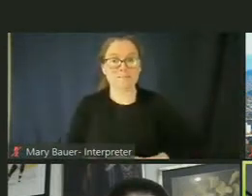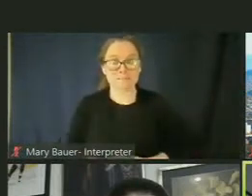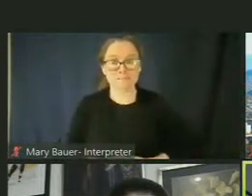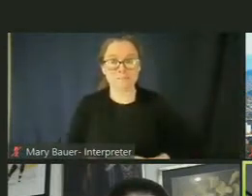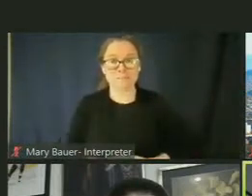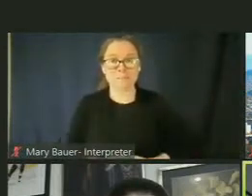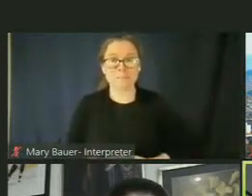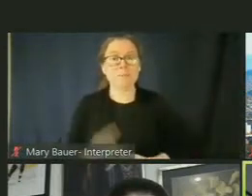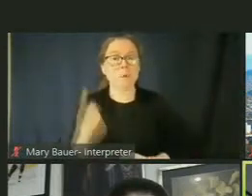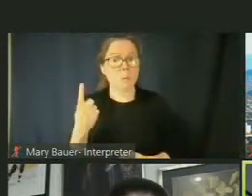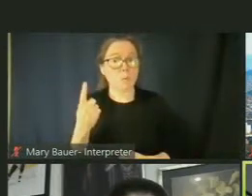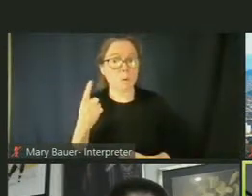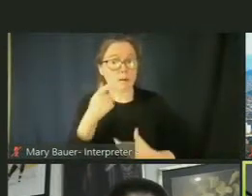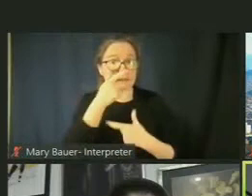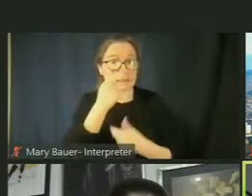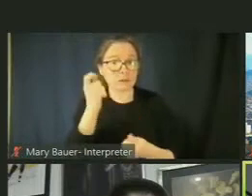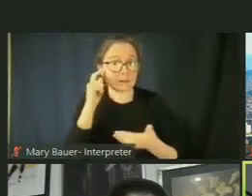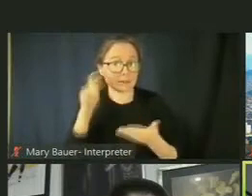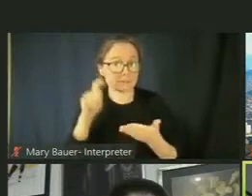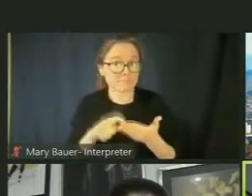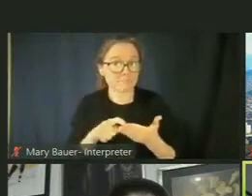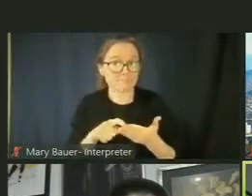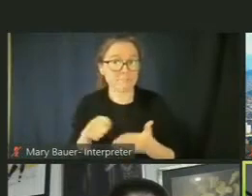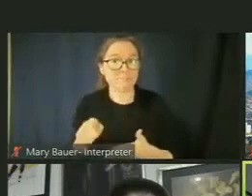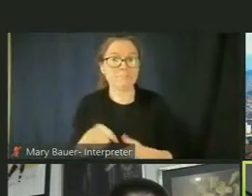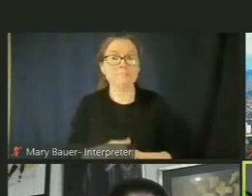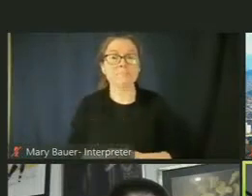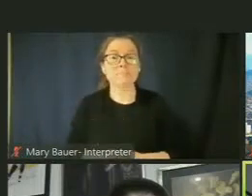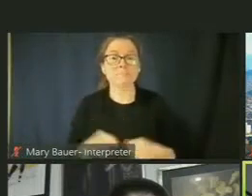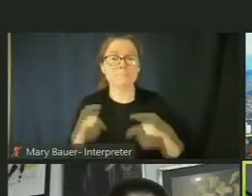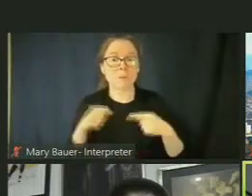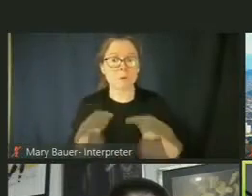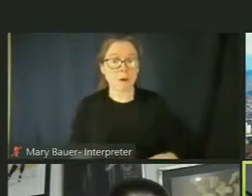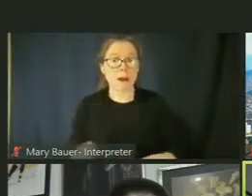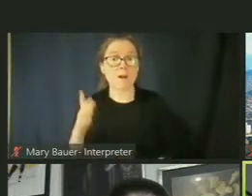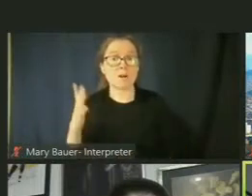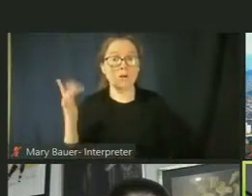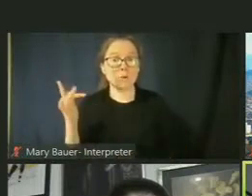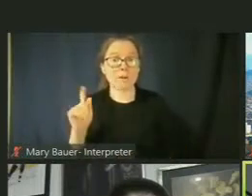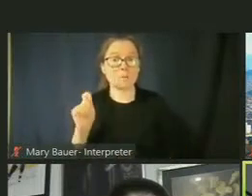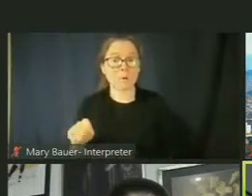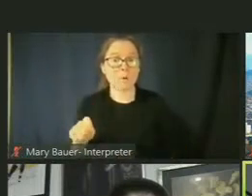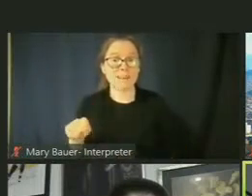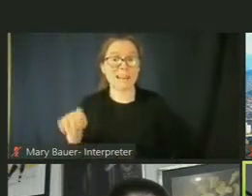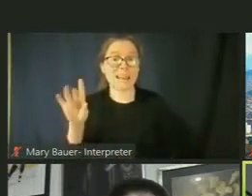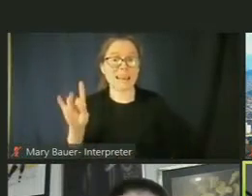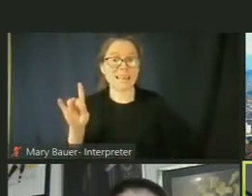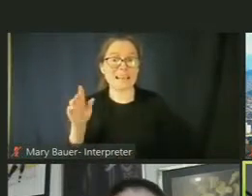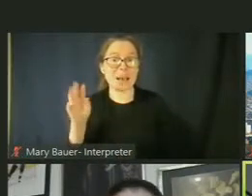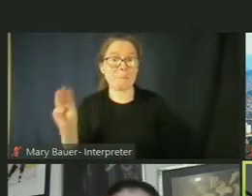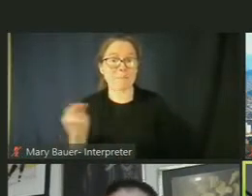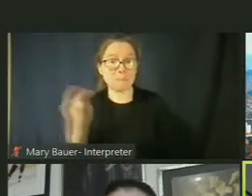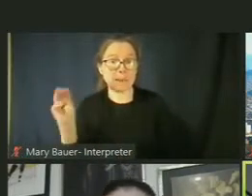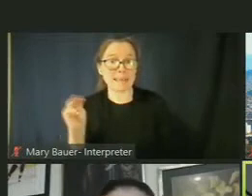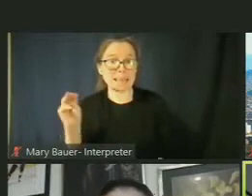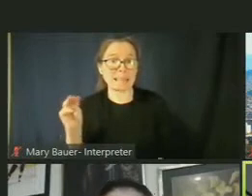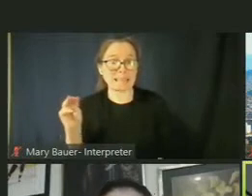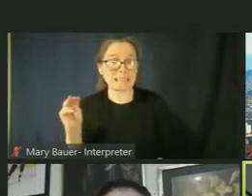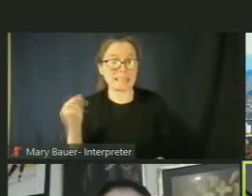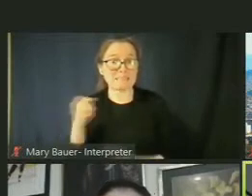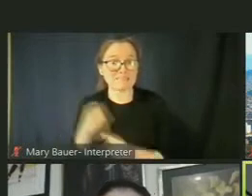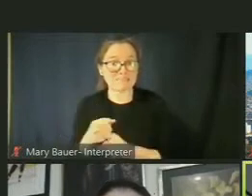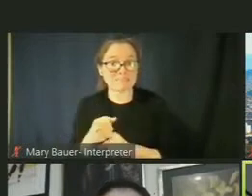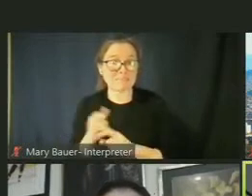things to note is that while there have been 25.8 million cases, and certainly a large number of deaths